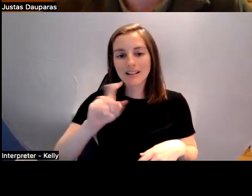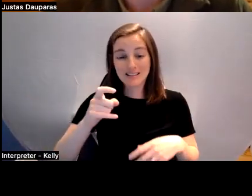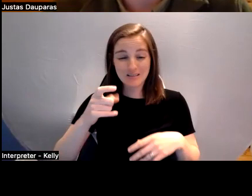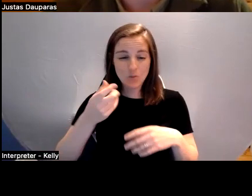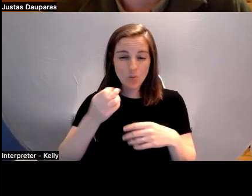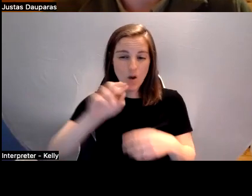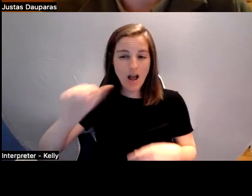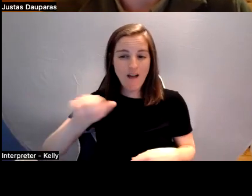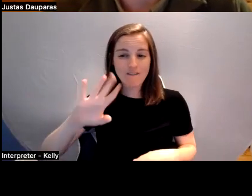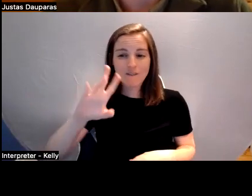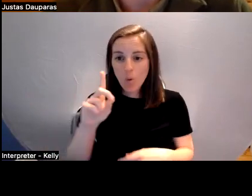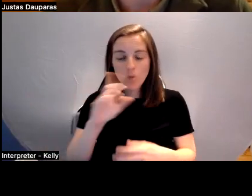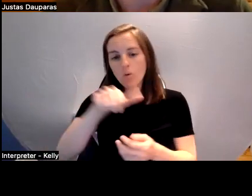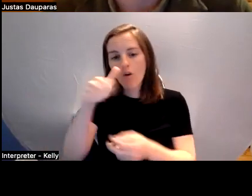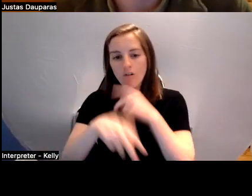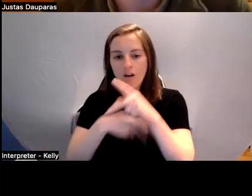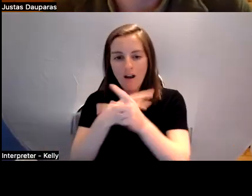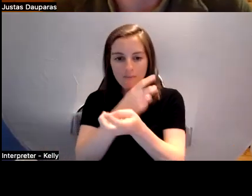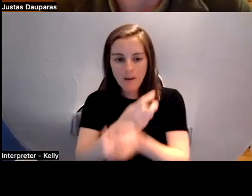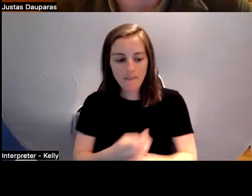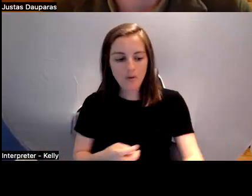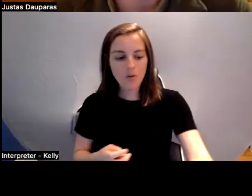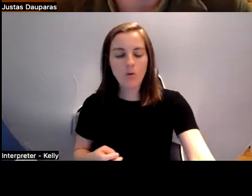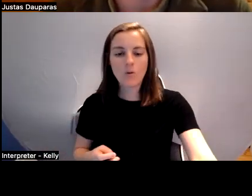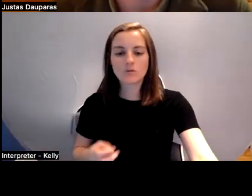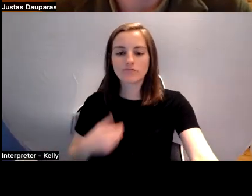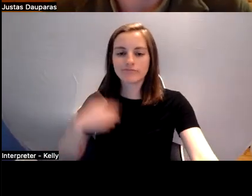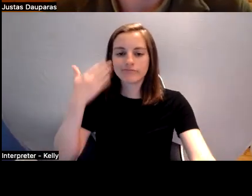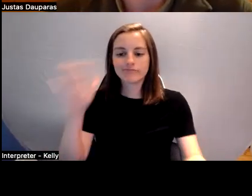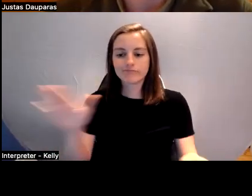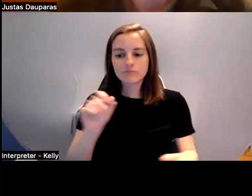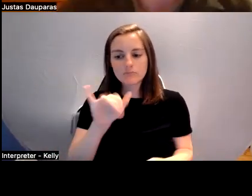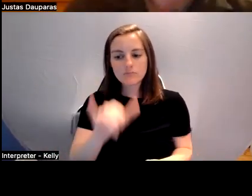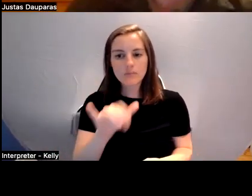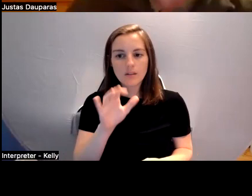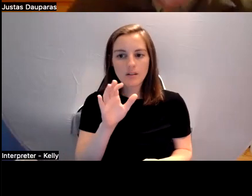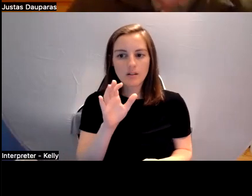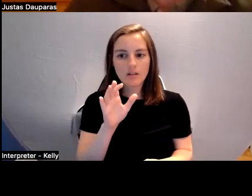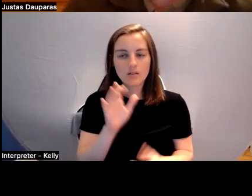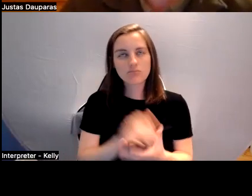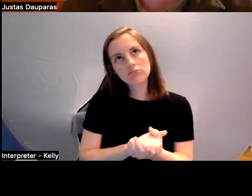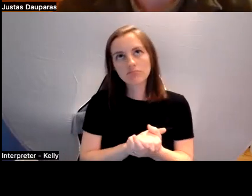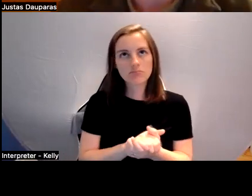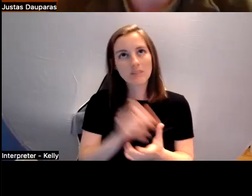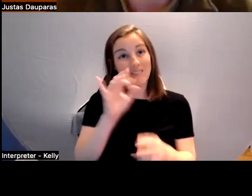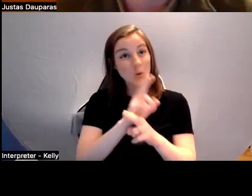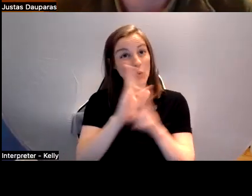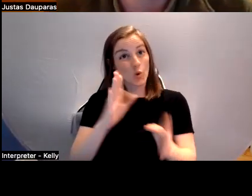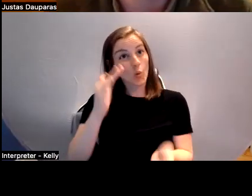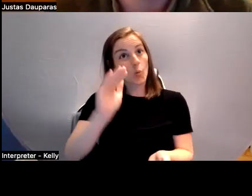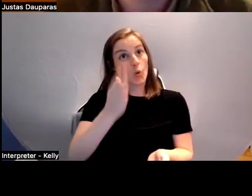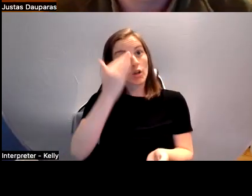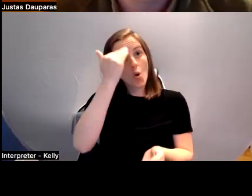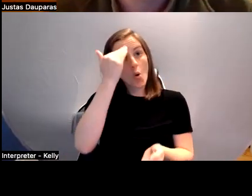AlphaFold backbones or some other backbones. So it's, yeah, I don't know whether it would be someone as a user would know what sort of B factor to